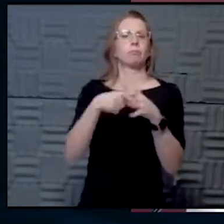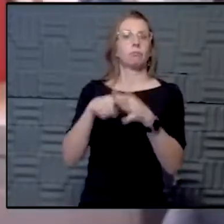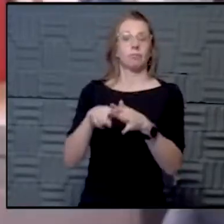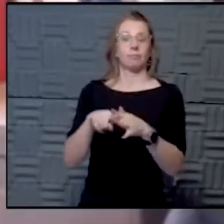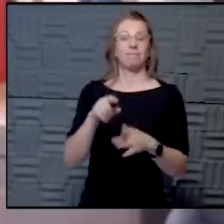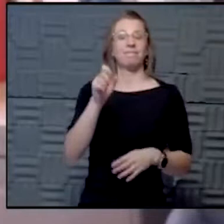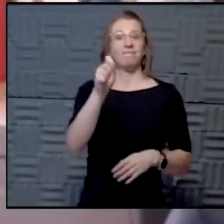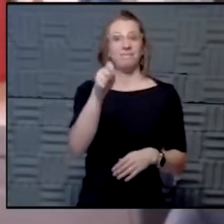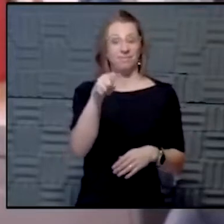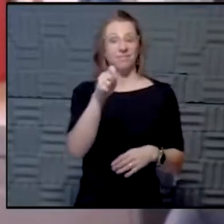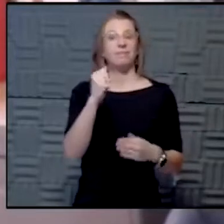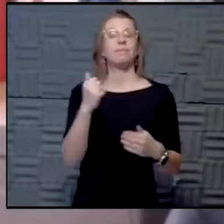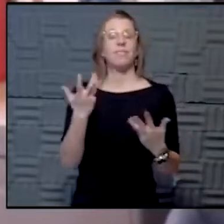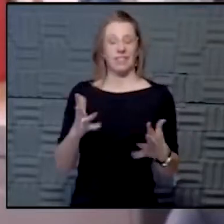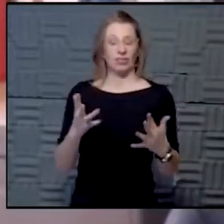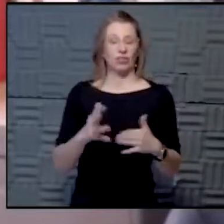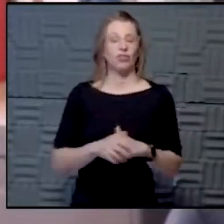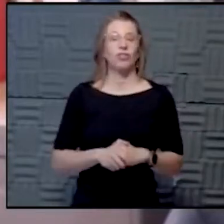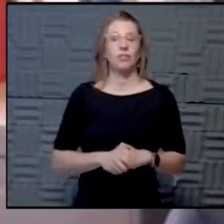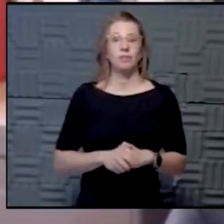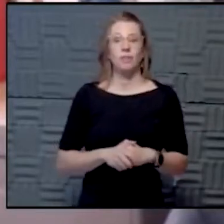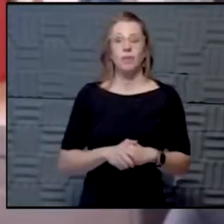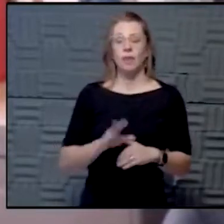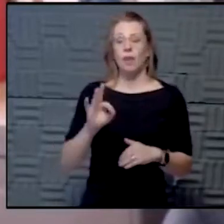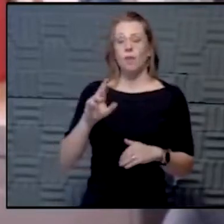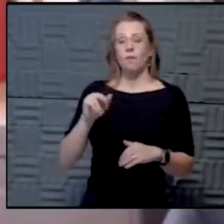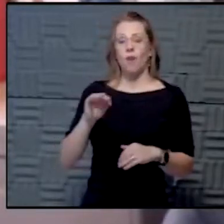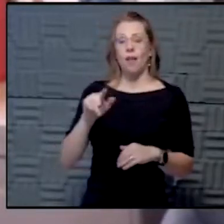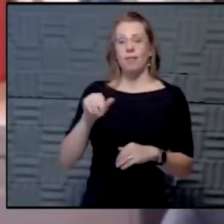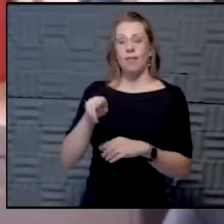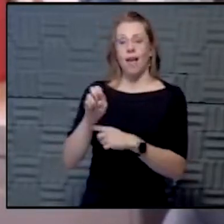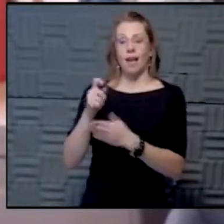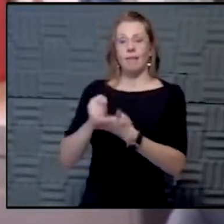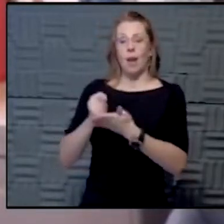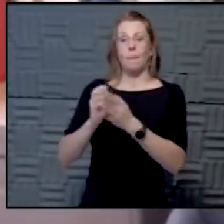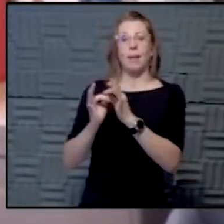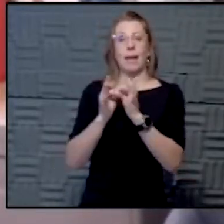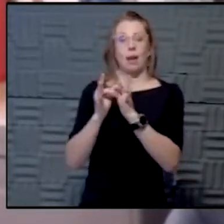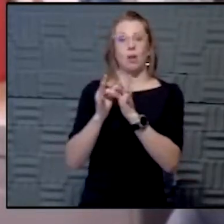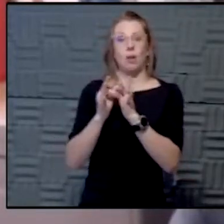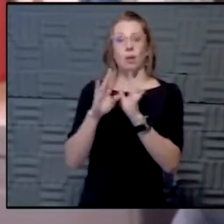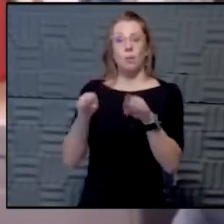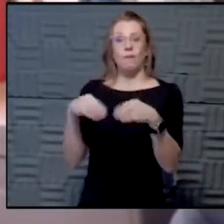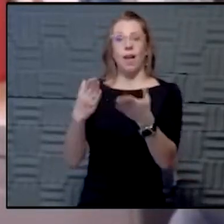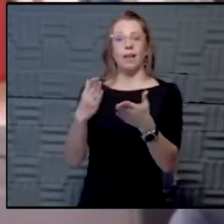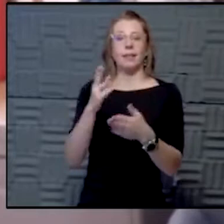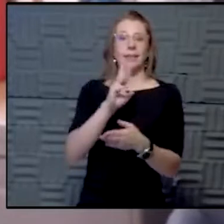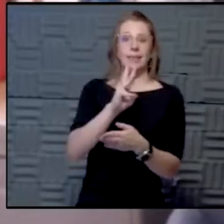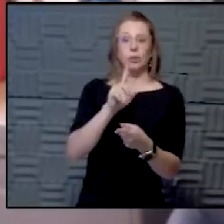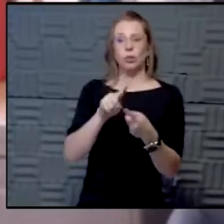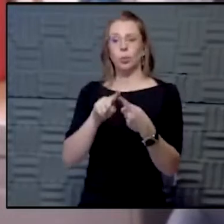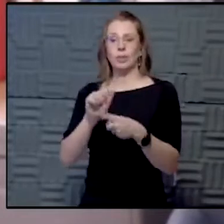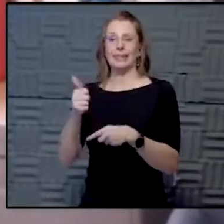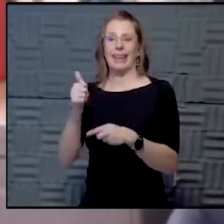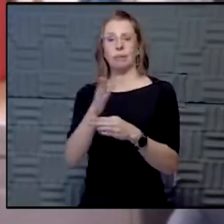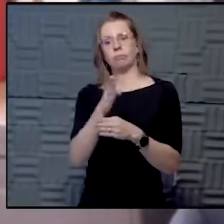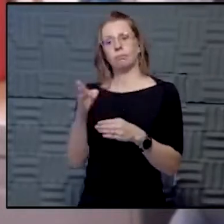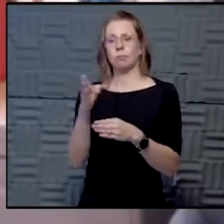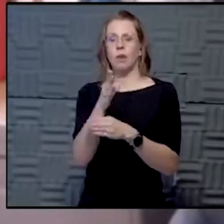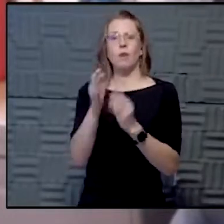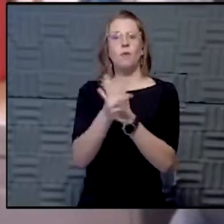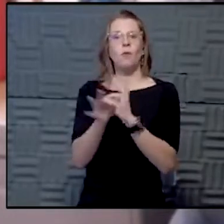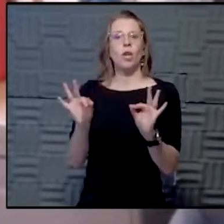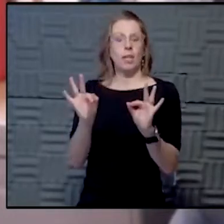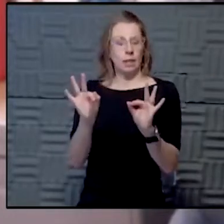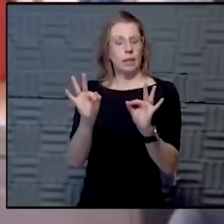have. We stood up Frontline Therapy Network to provide 6 to 10 free therapy sessions for